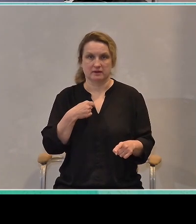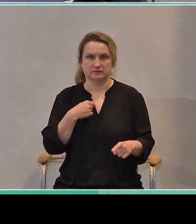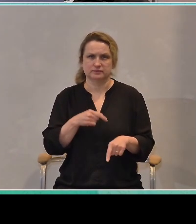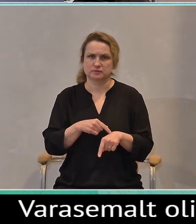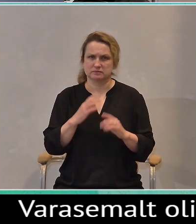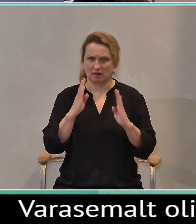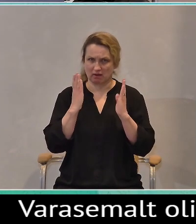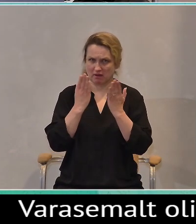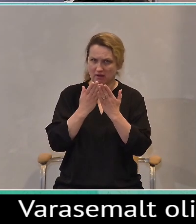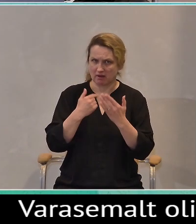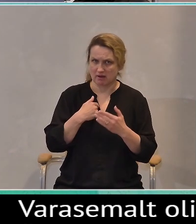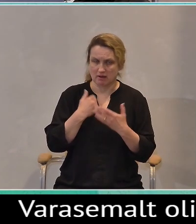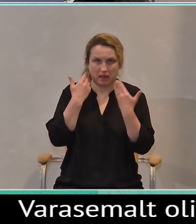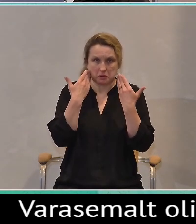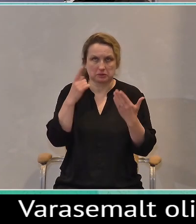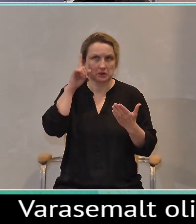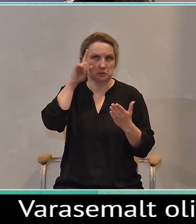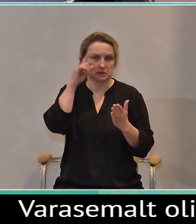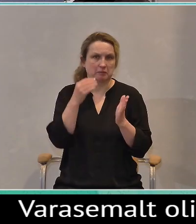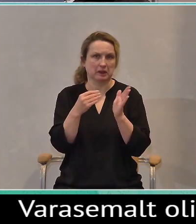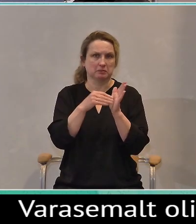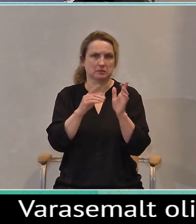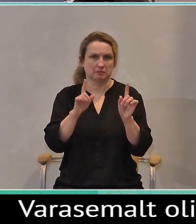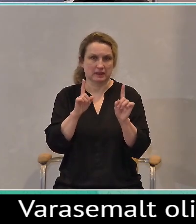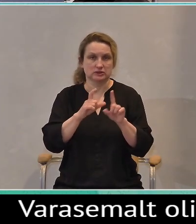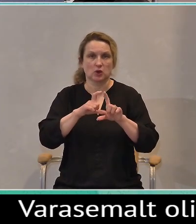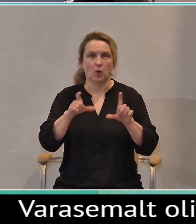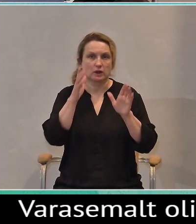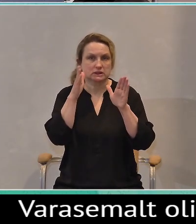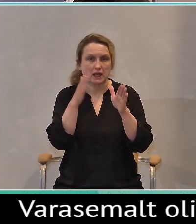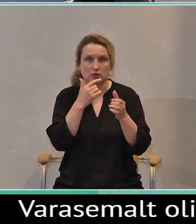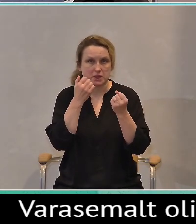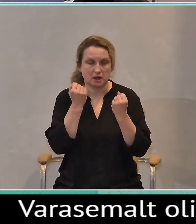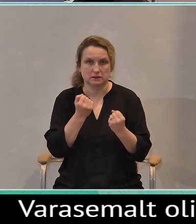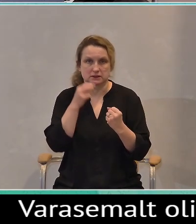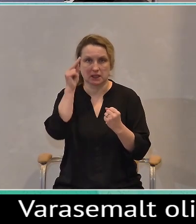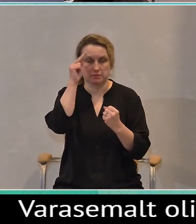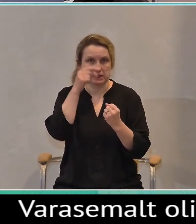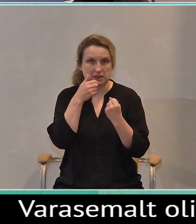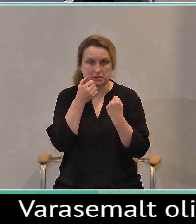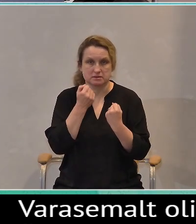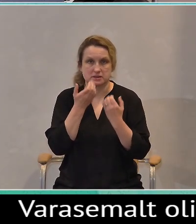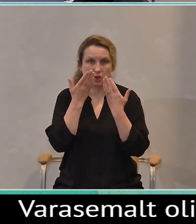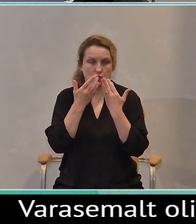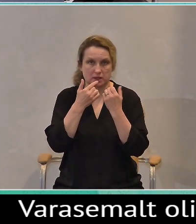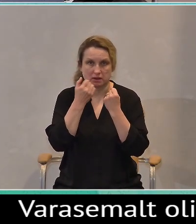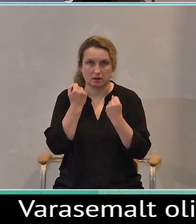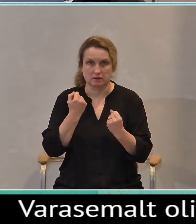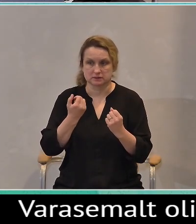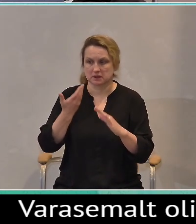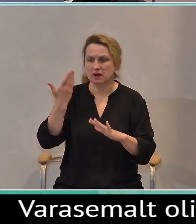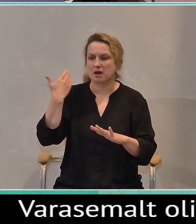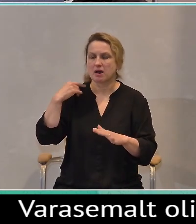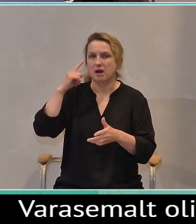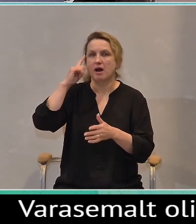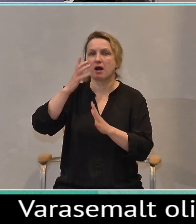didn't. When I studied at the university, I also felt different. I noticed that I had